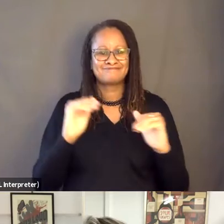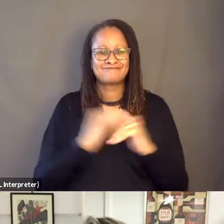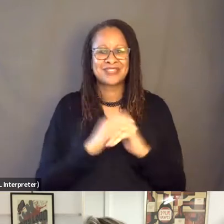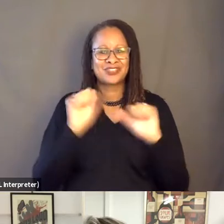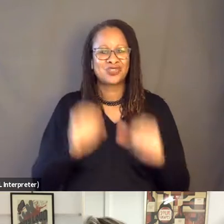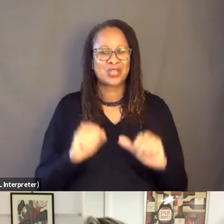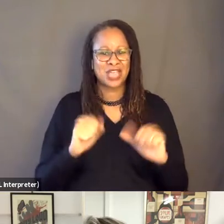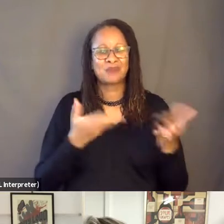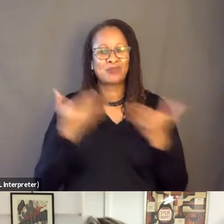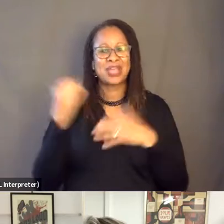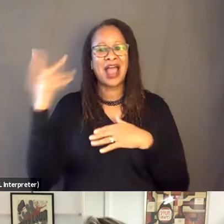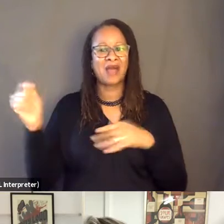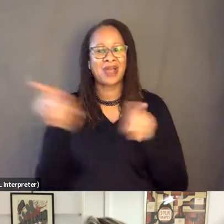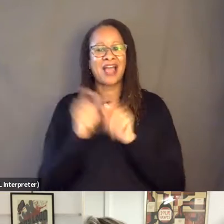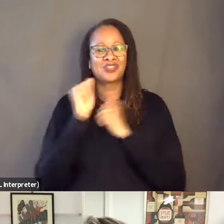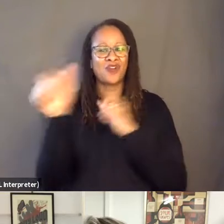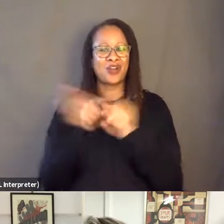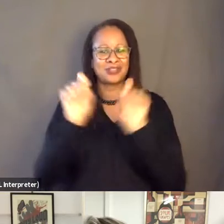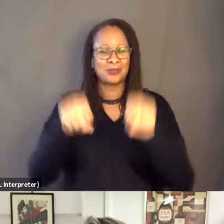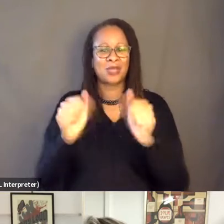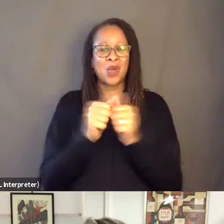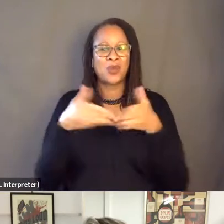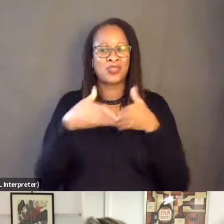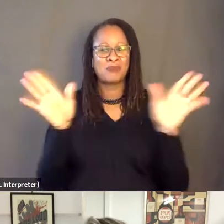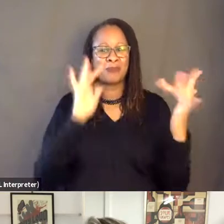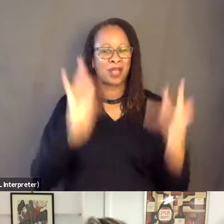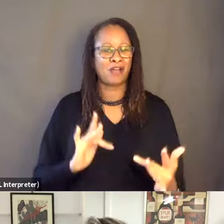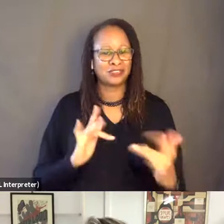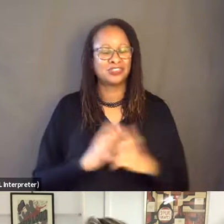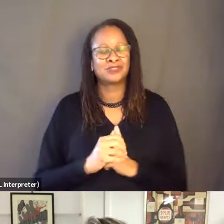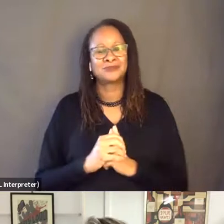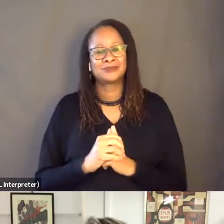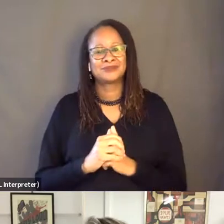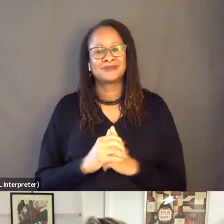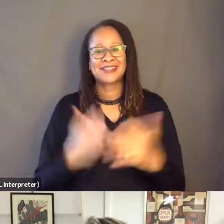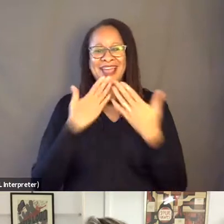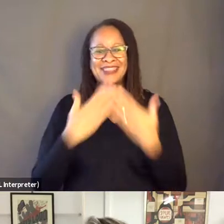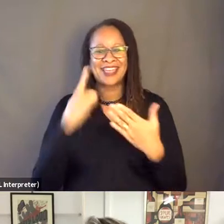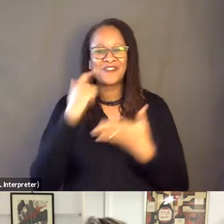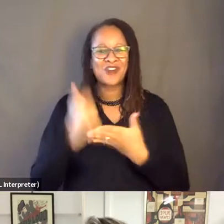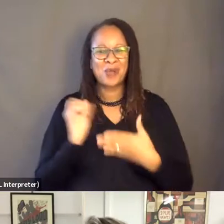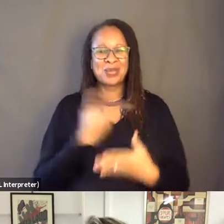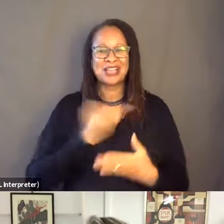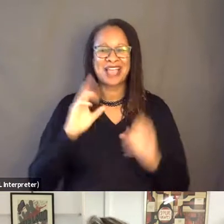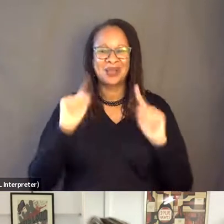take it out as far as you can with public outreach. Thank